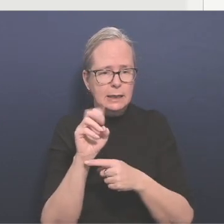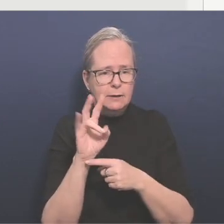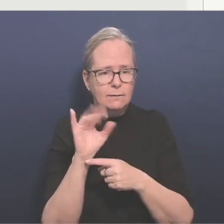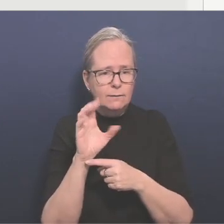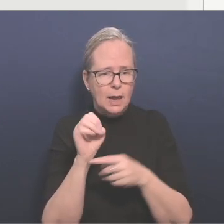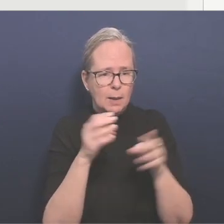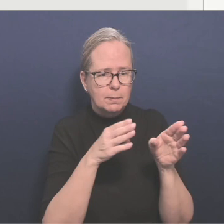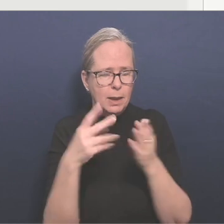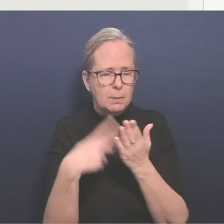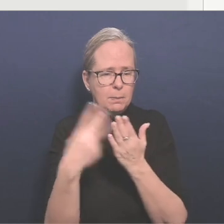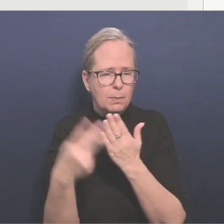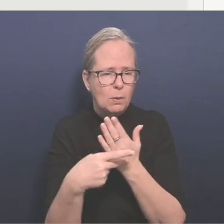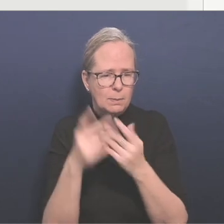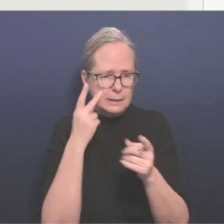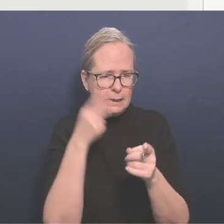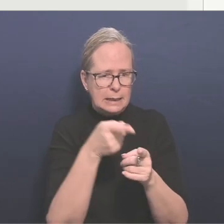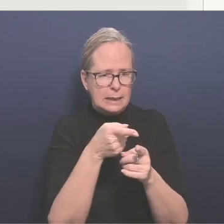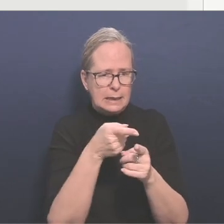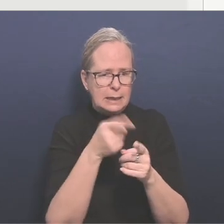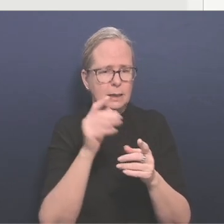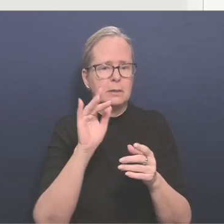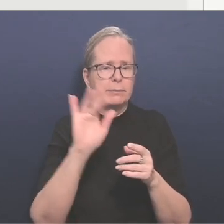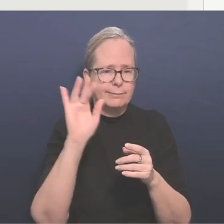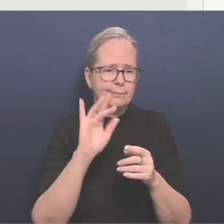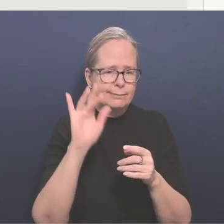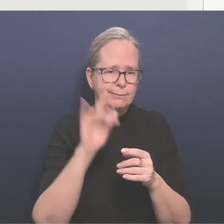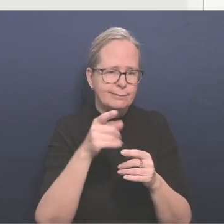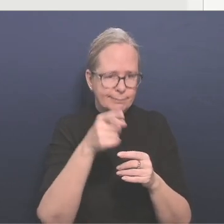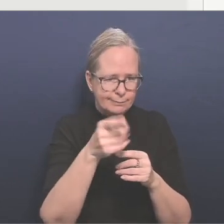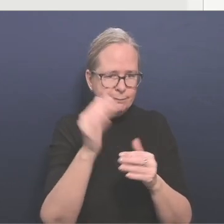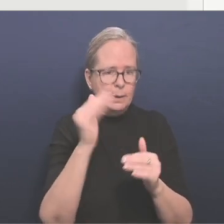This is what it will show you.